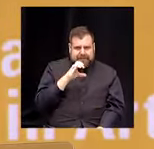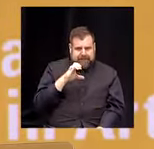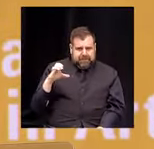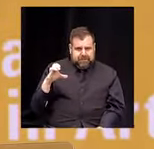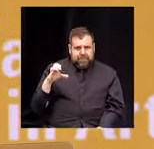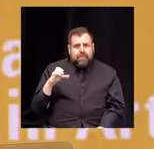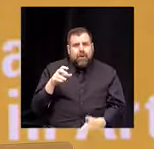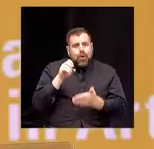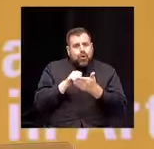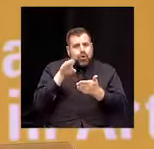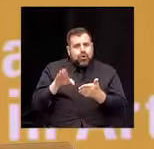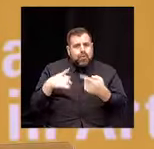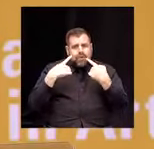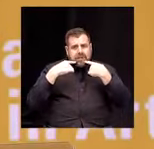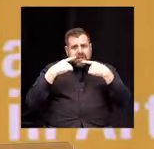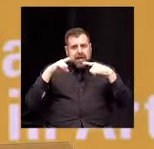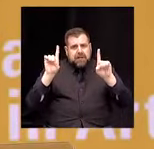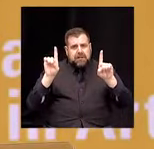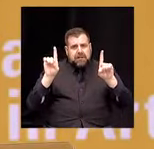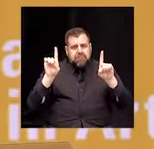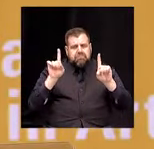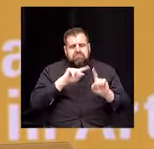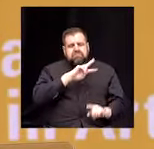student success is a personal mission for me.